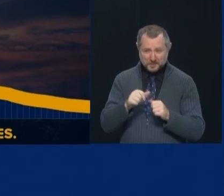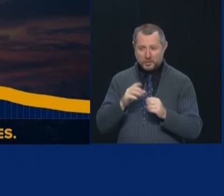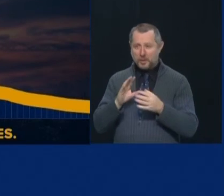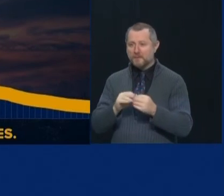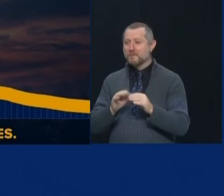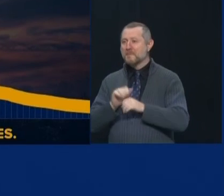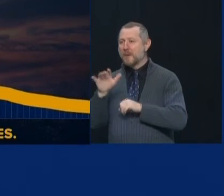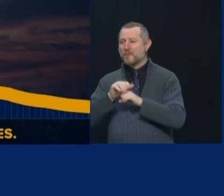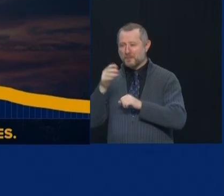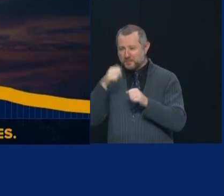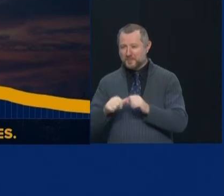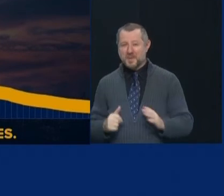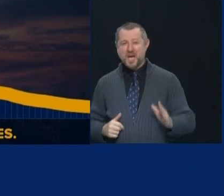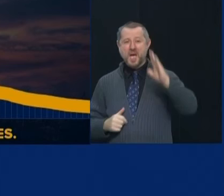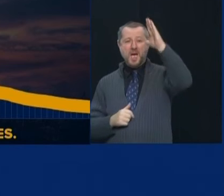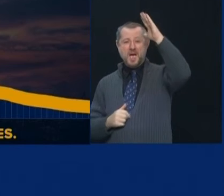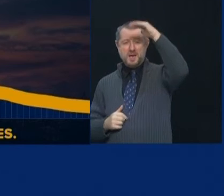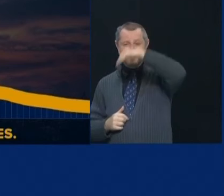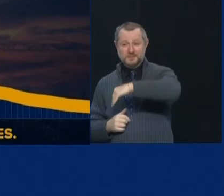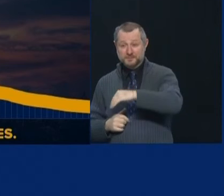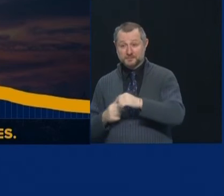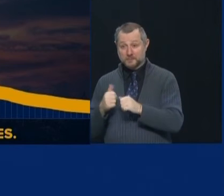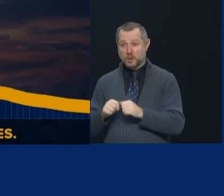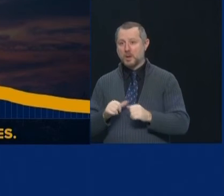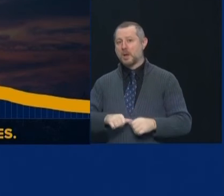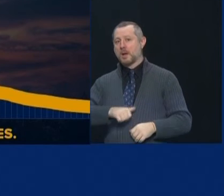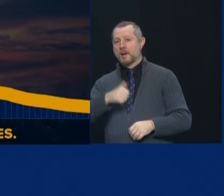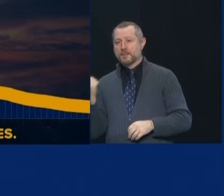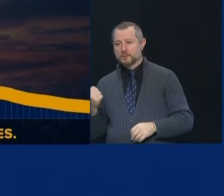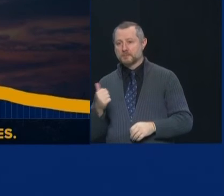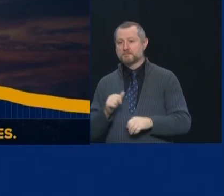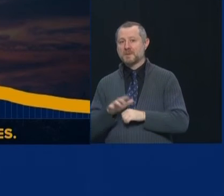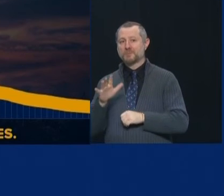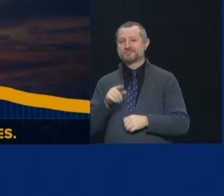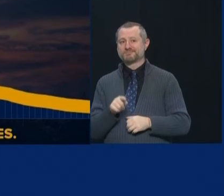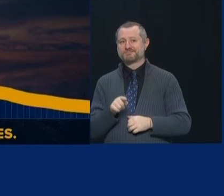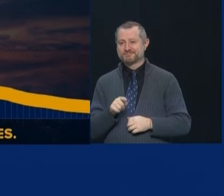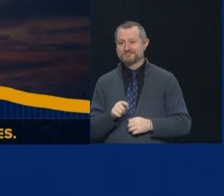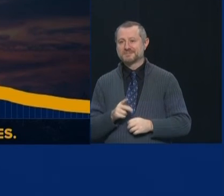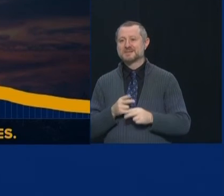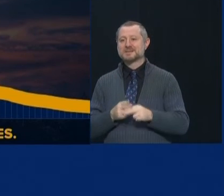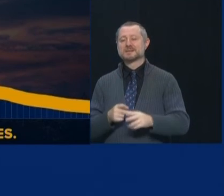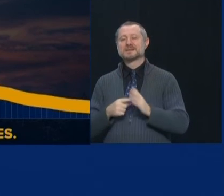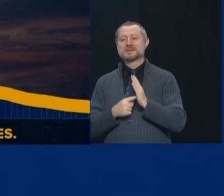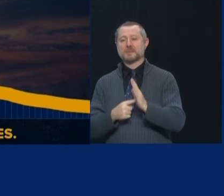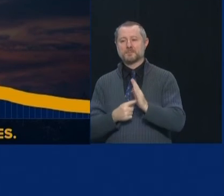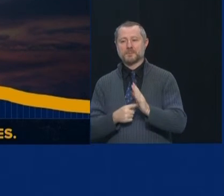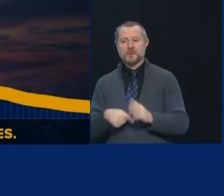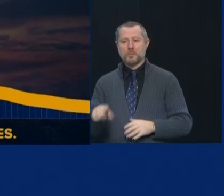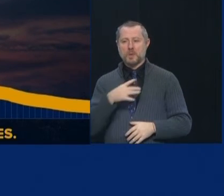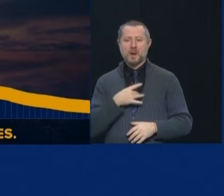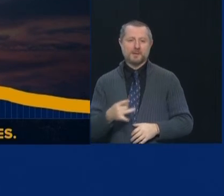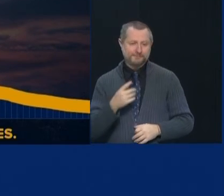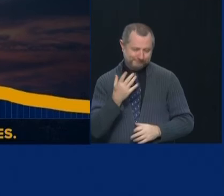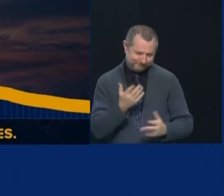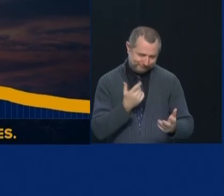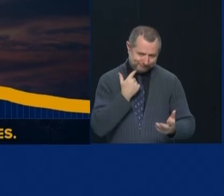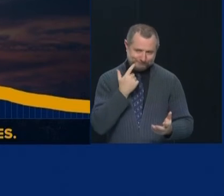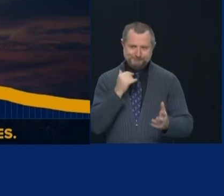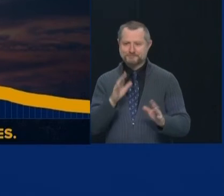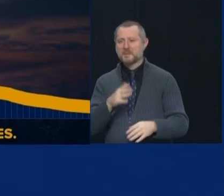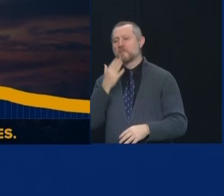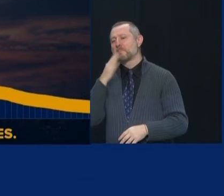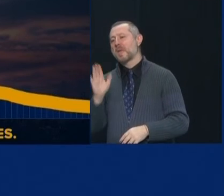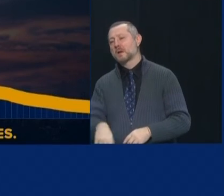mountains. I may make another mountain to symbolize the mountain, because I know you like it. That's the bad news. We have another